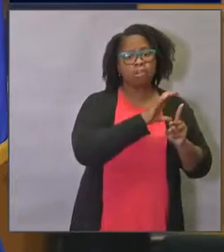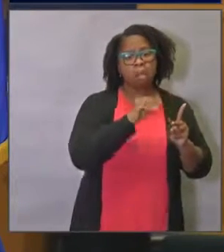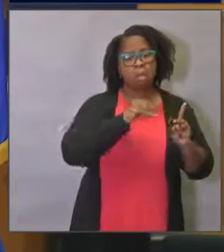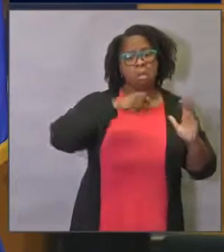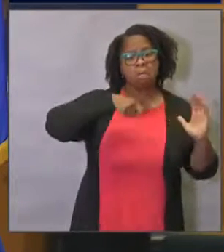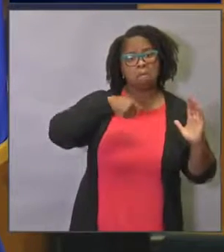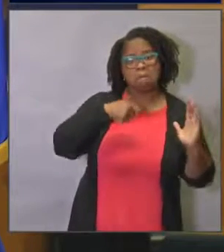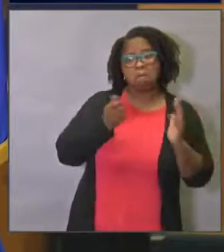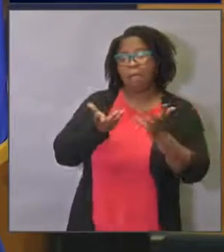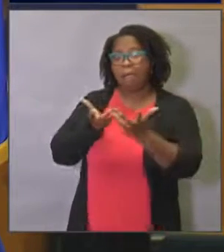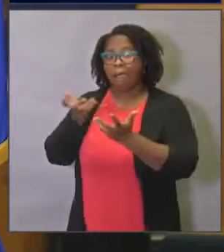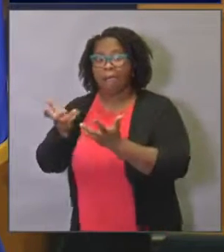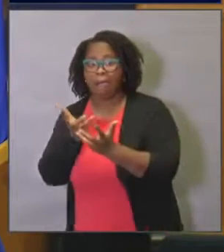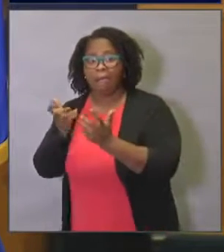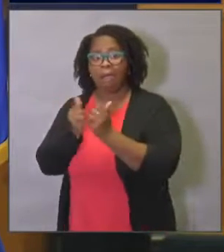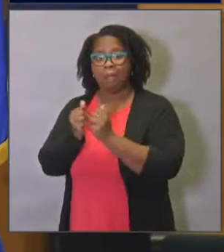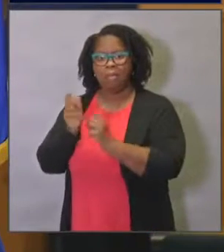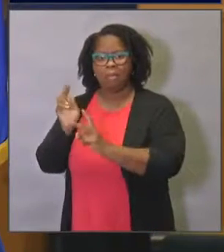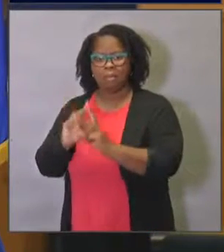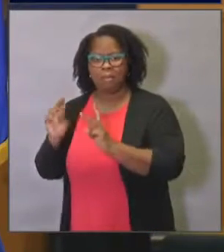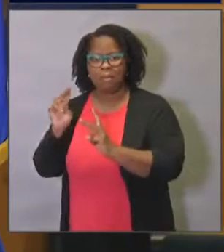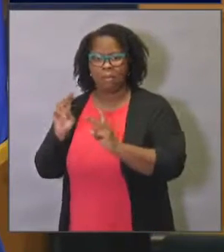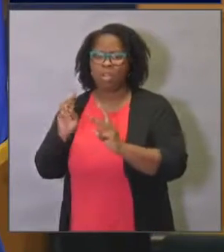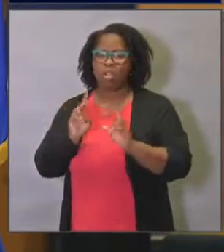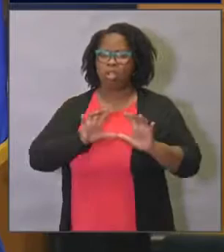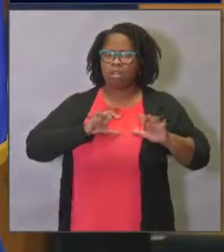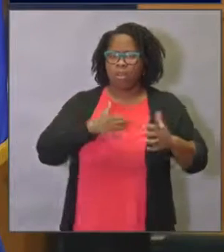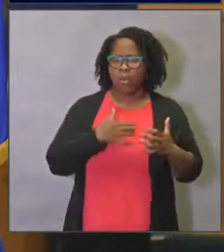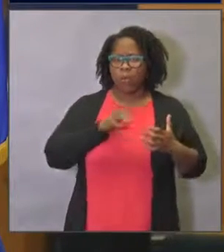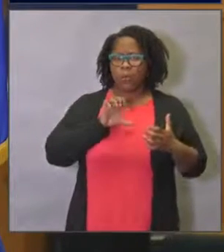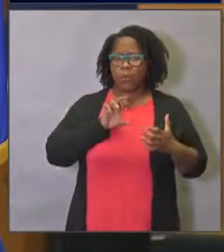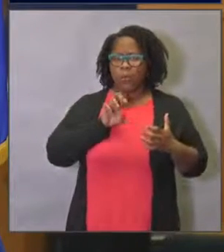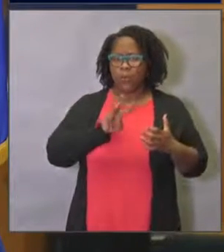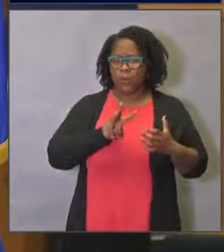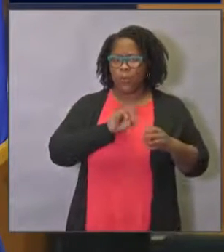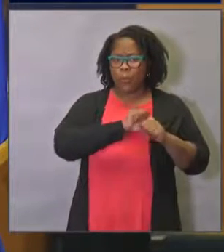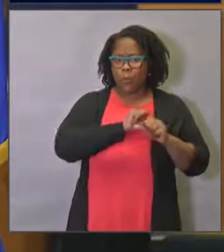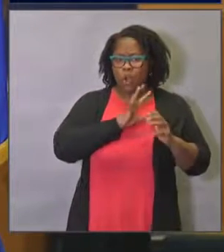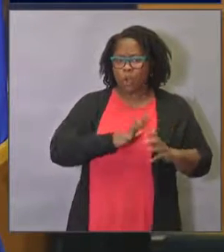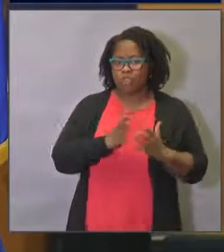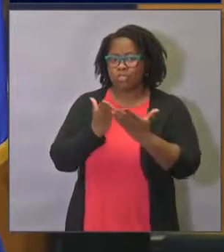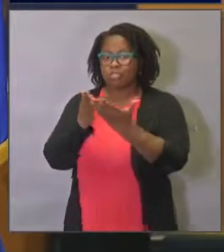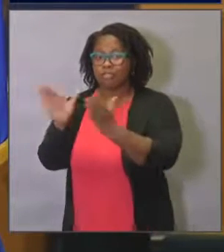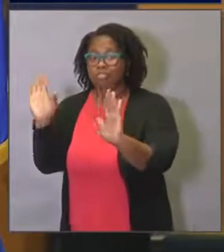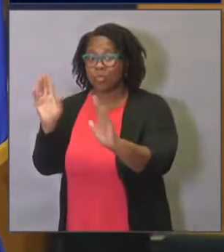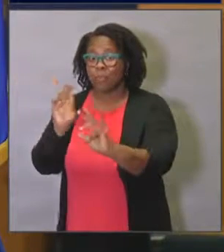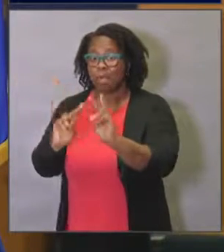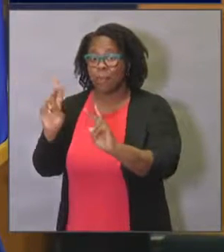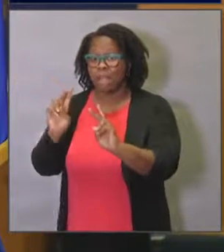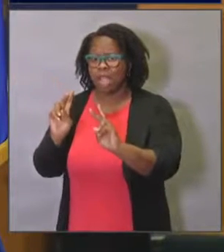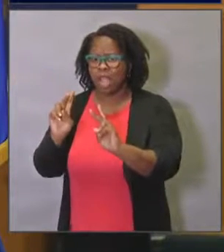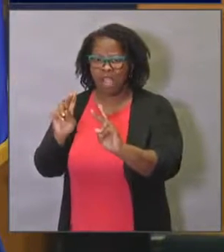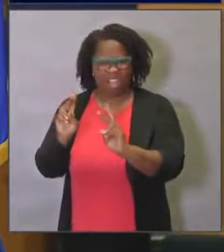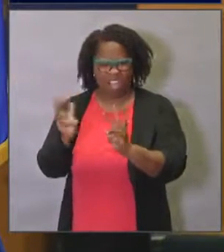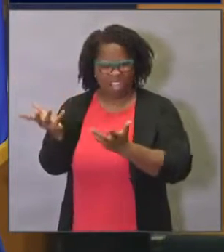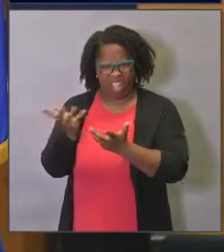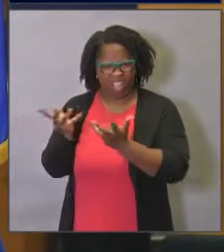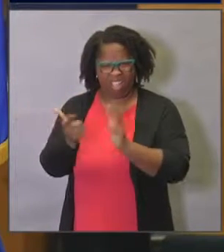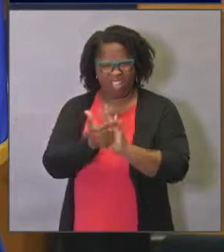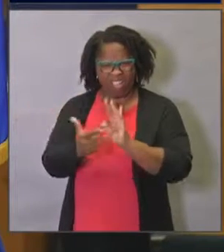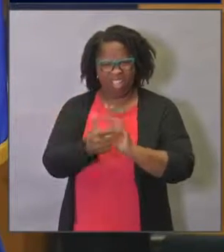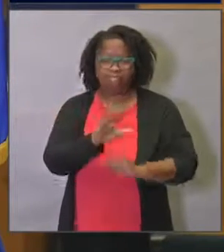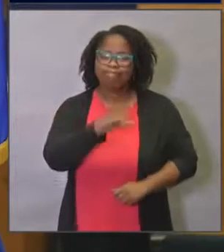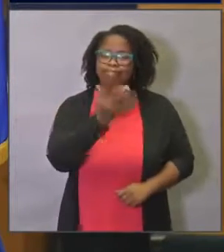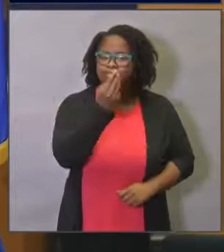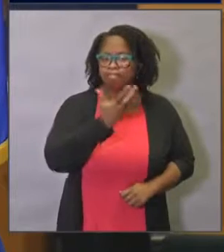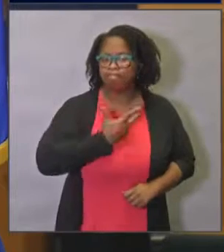are really part of a crew are involving people in the public, we'd like you to report that to us. We will investigate and we will work with